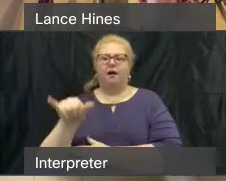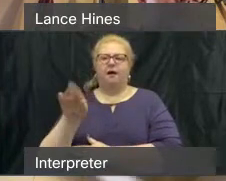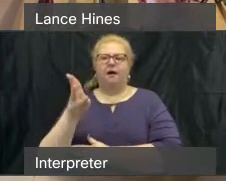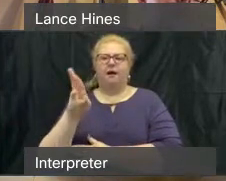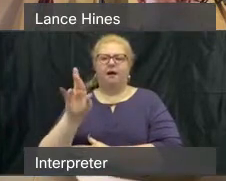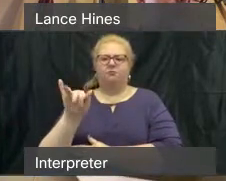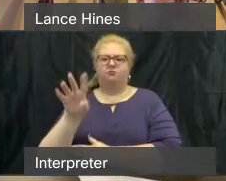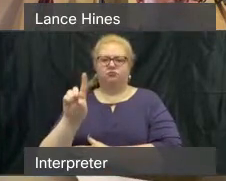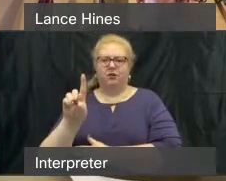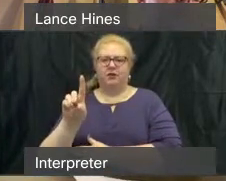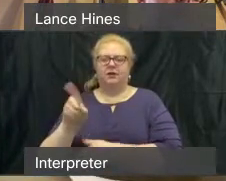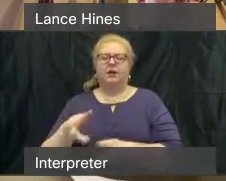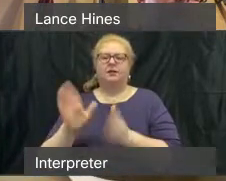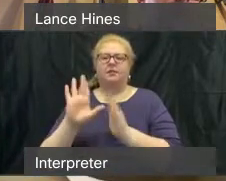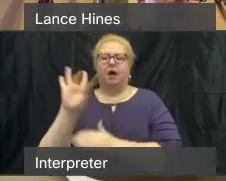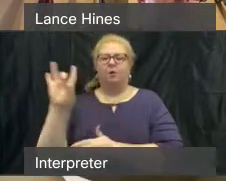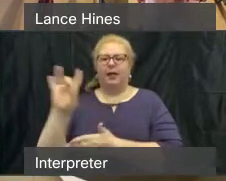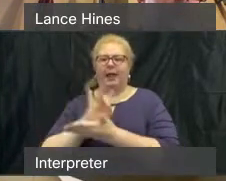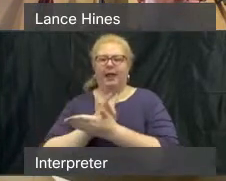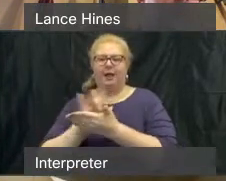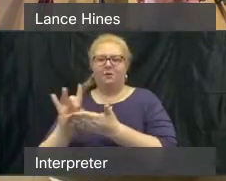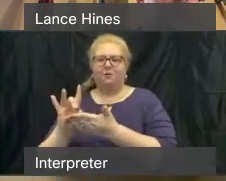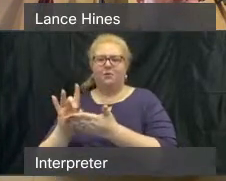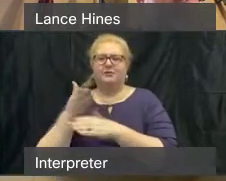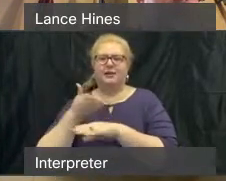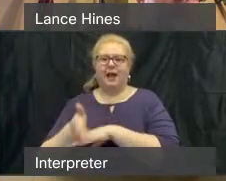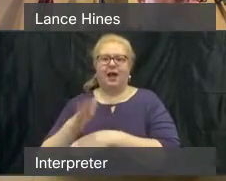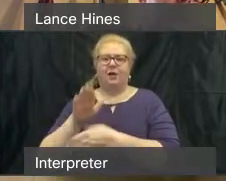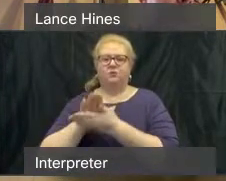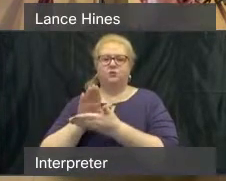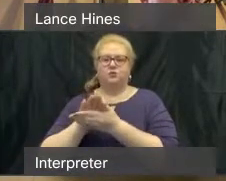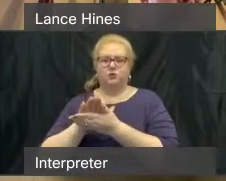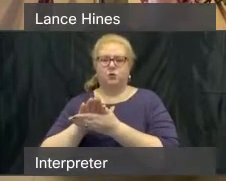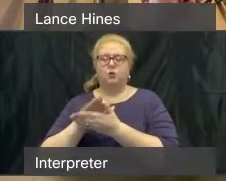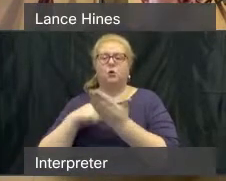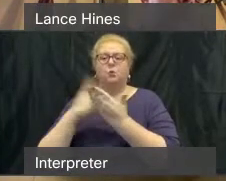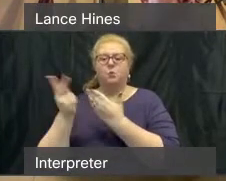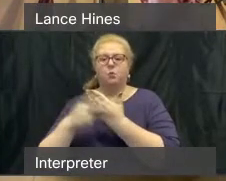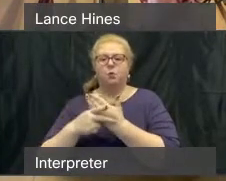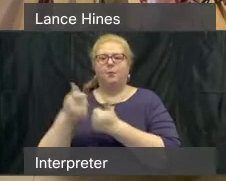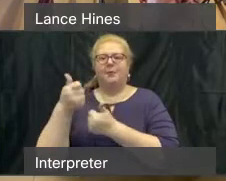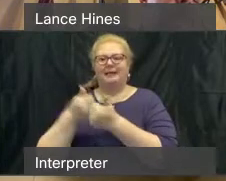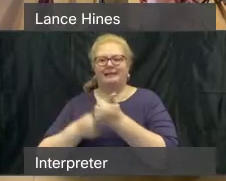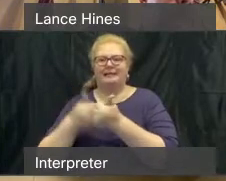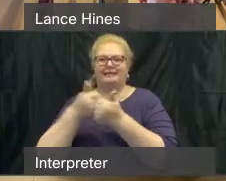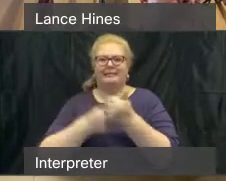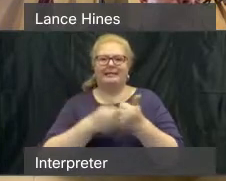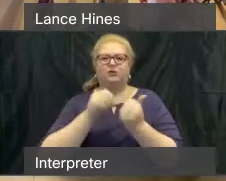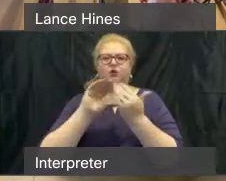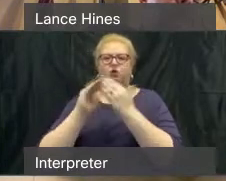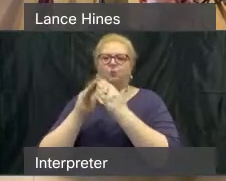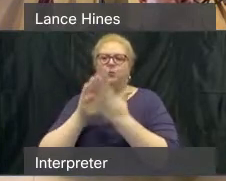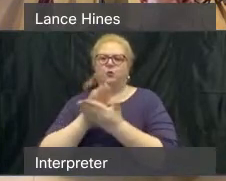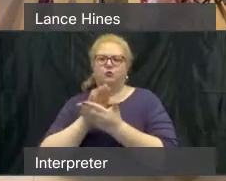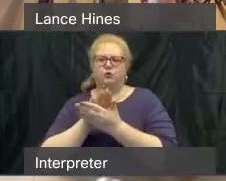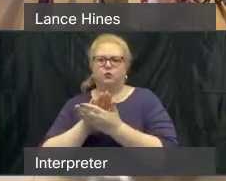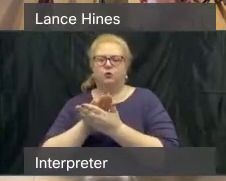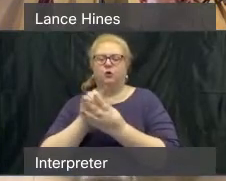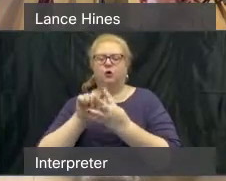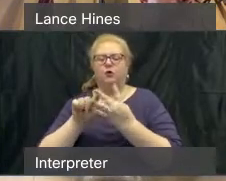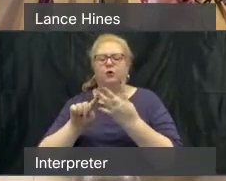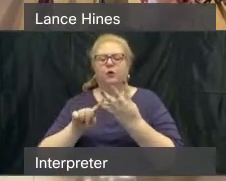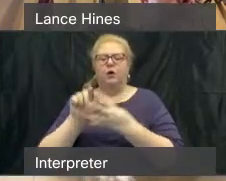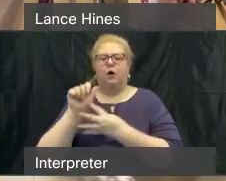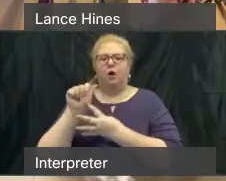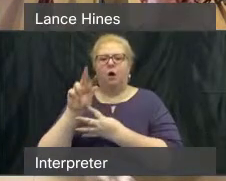of after-school programming at each of the community schools in four different areas of the arts: